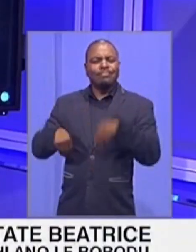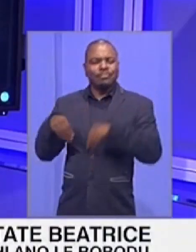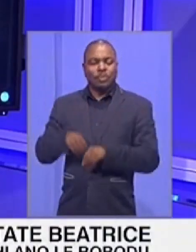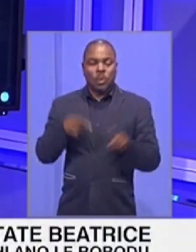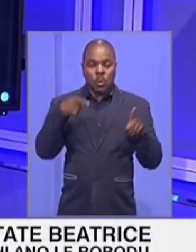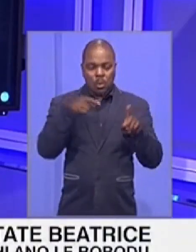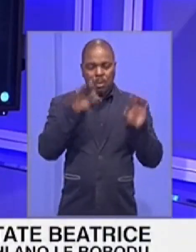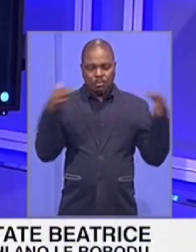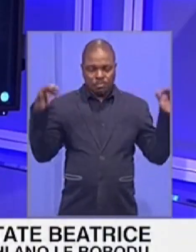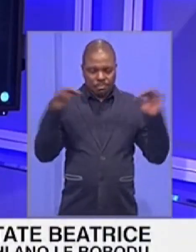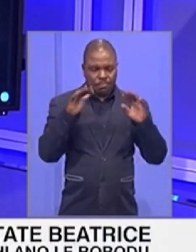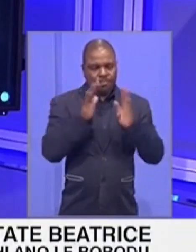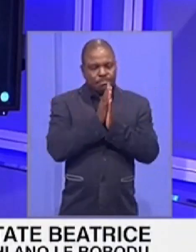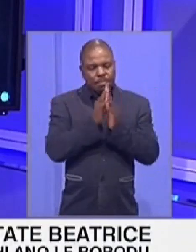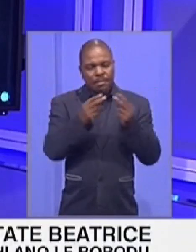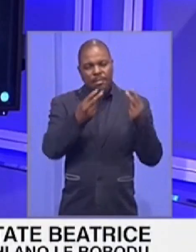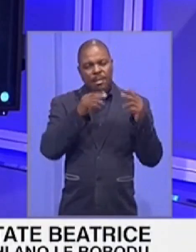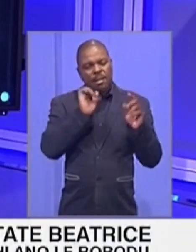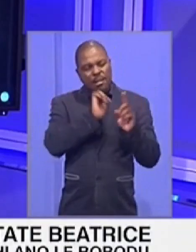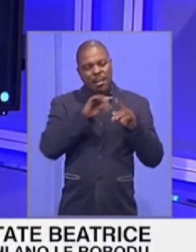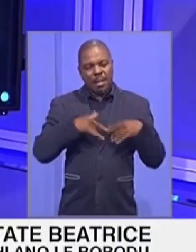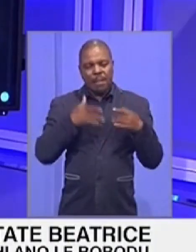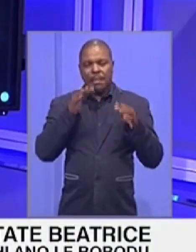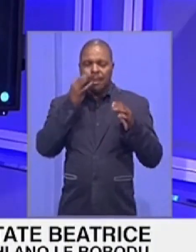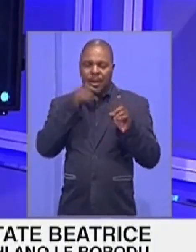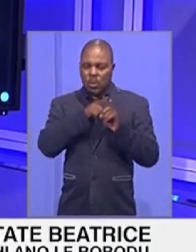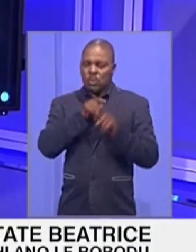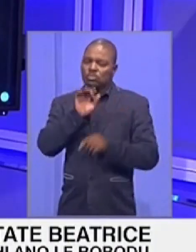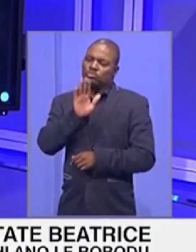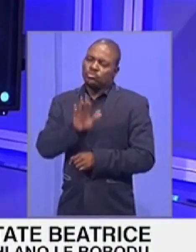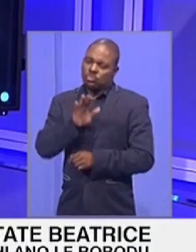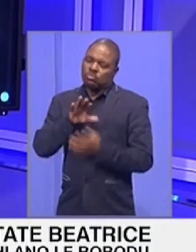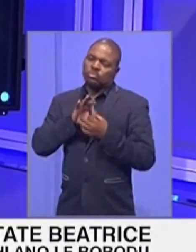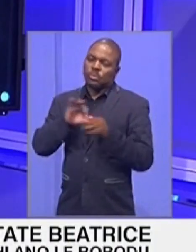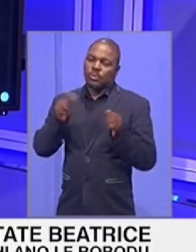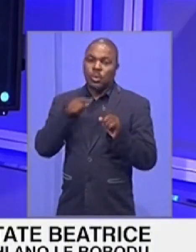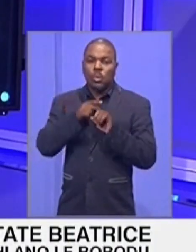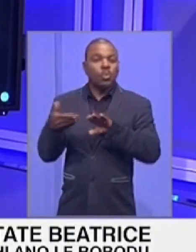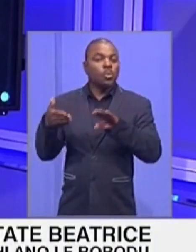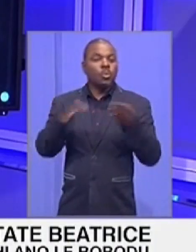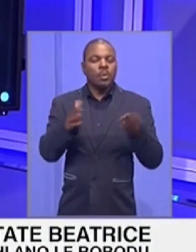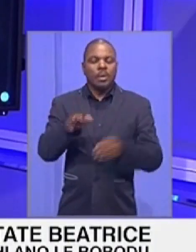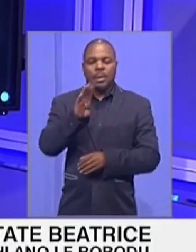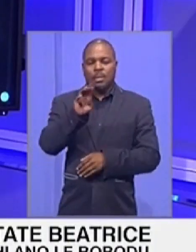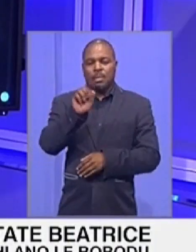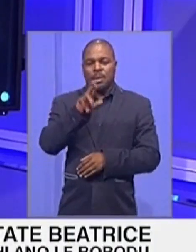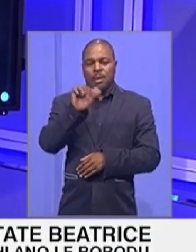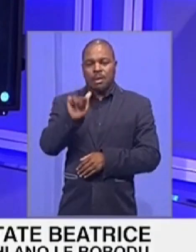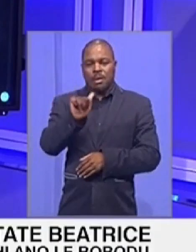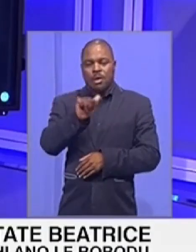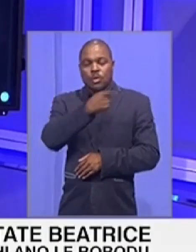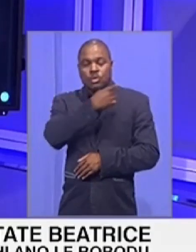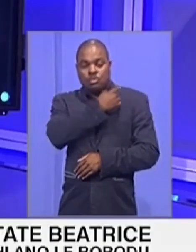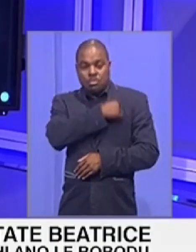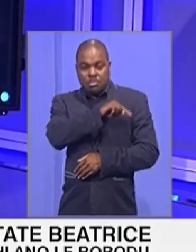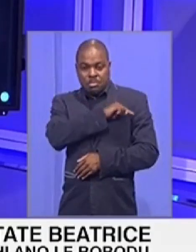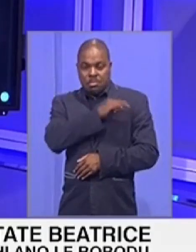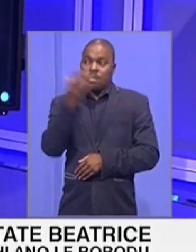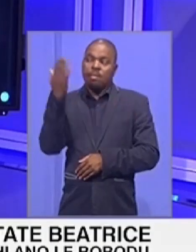di boletse hore o ne a le mosa ebile a na le kutlwelo bohloko. O hlokalletse sepetleleng sa Chris Hani Baragwanath Soweto ka Moqebelo